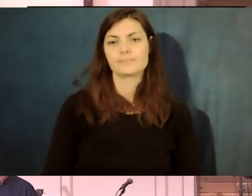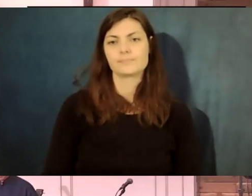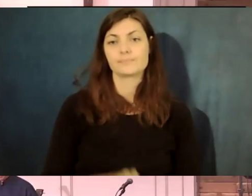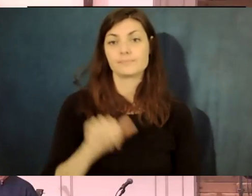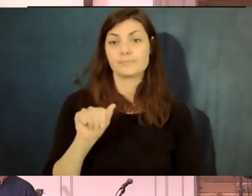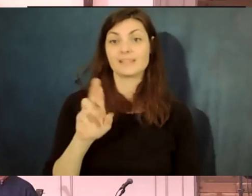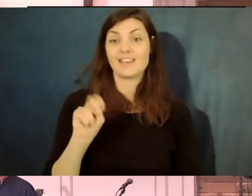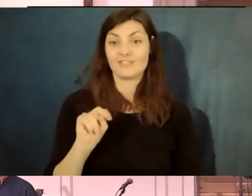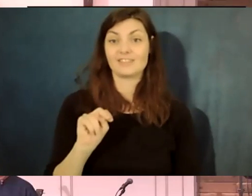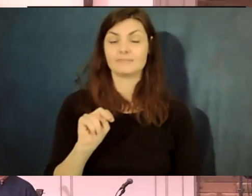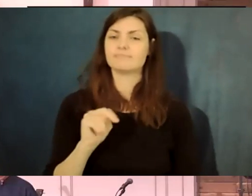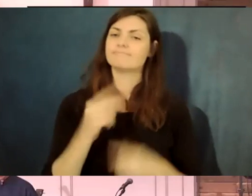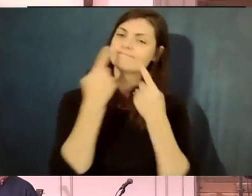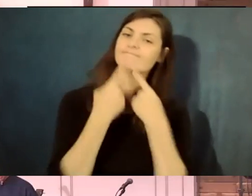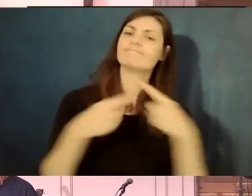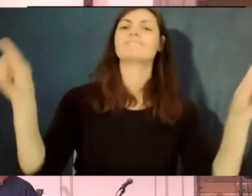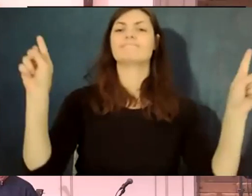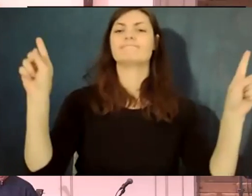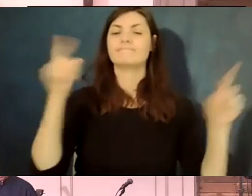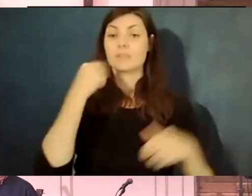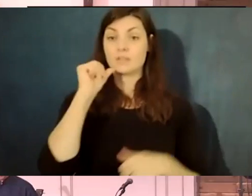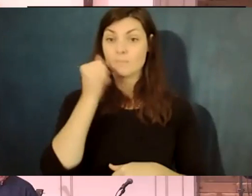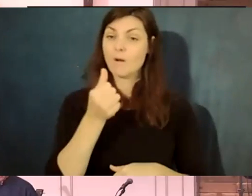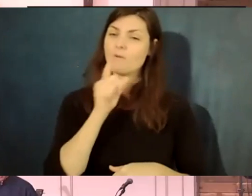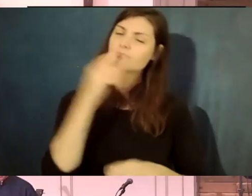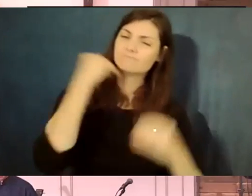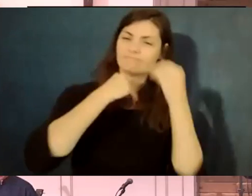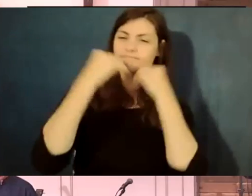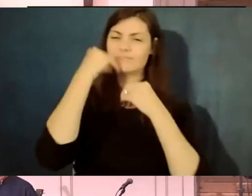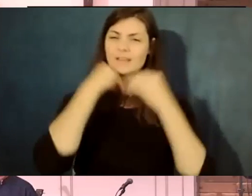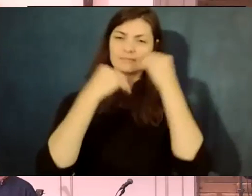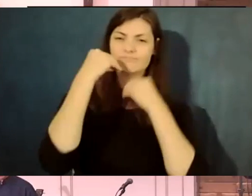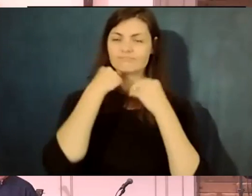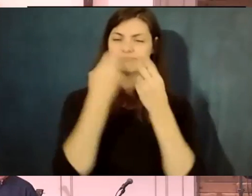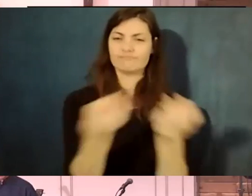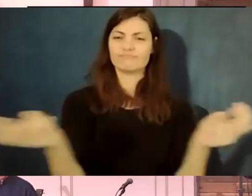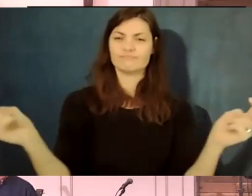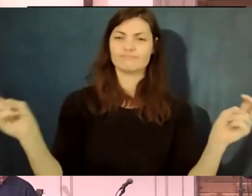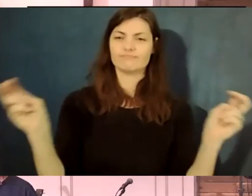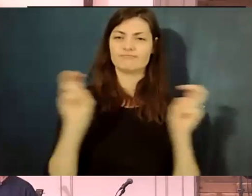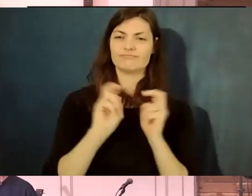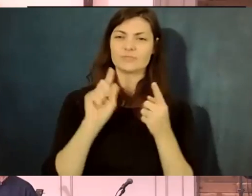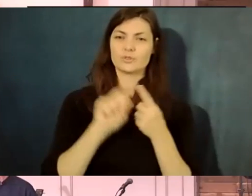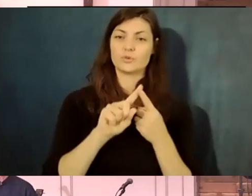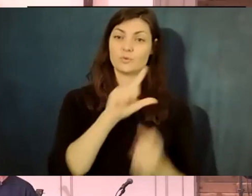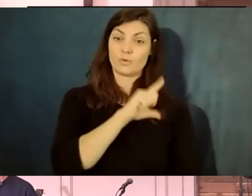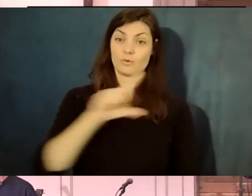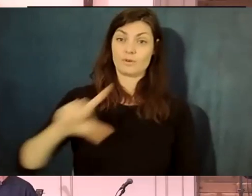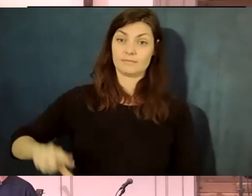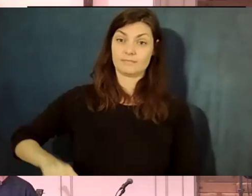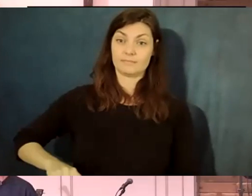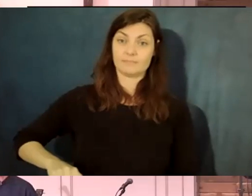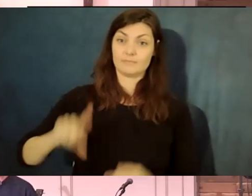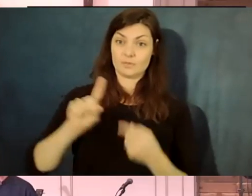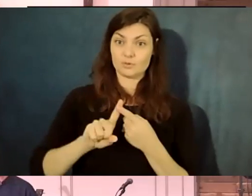And Aaron made a proclamation and said, tomorrow is a feast to the Lord,